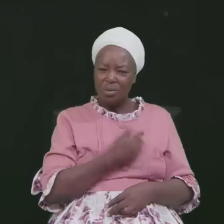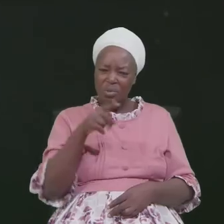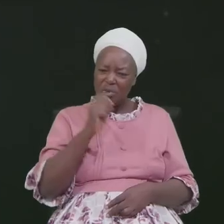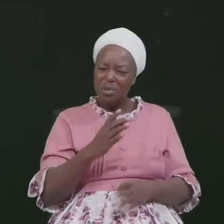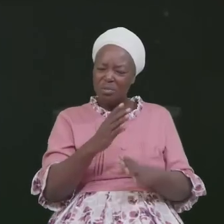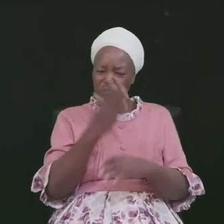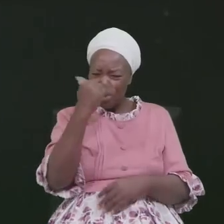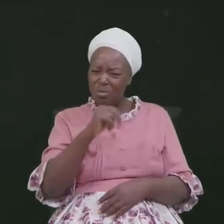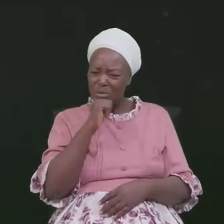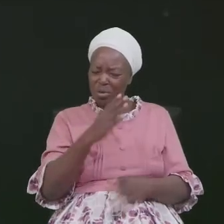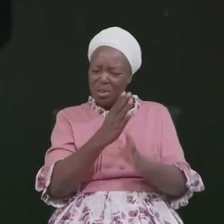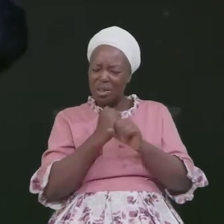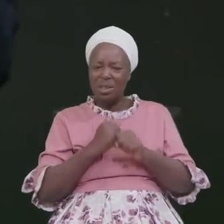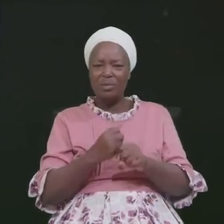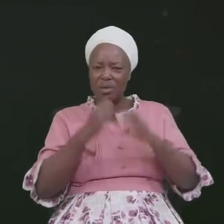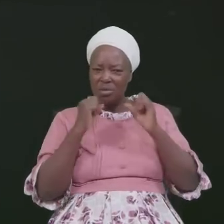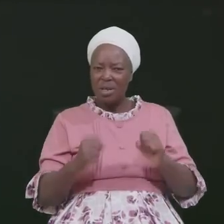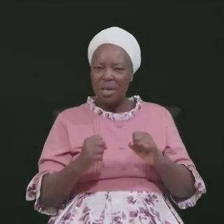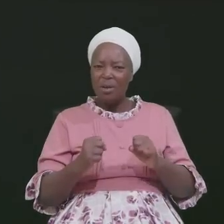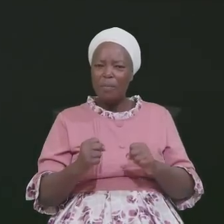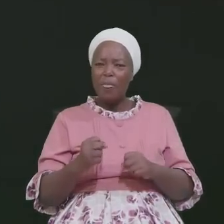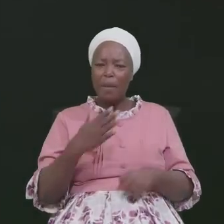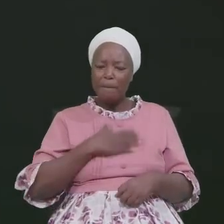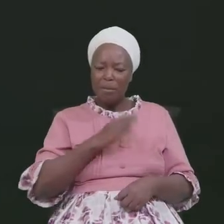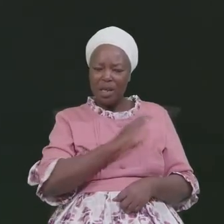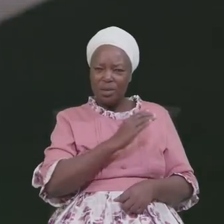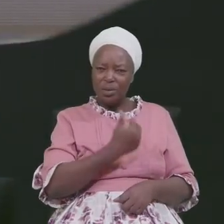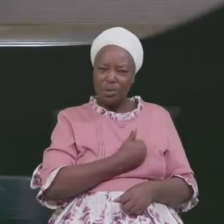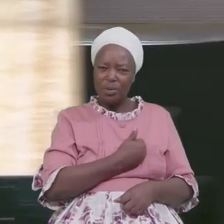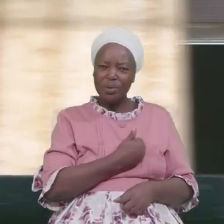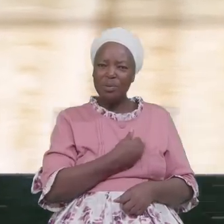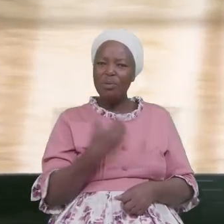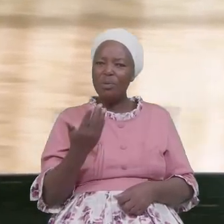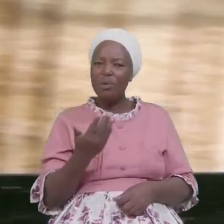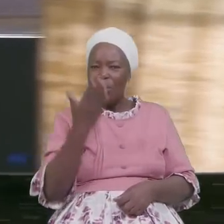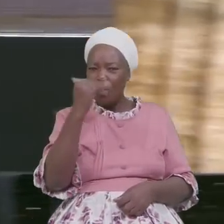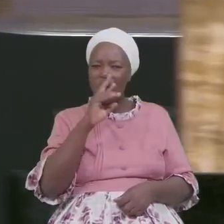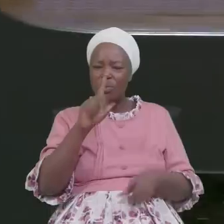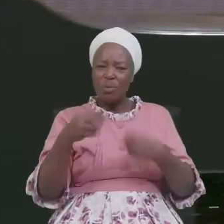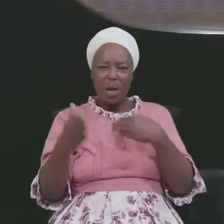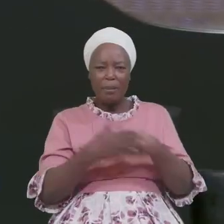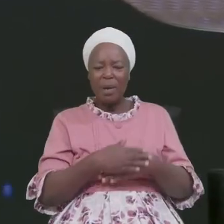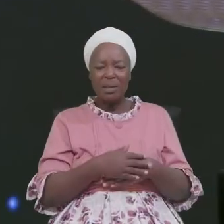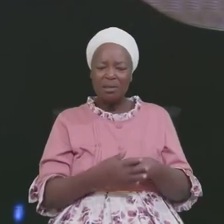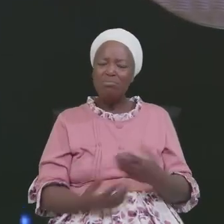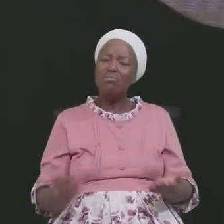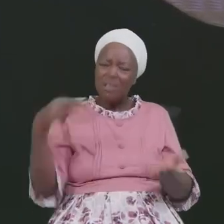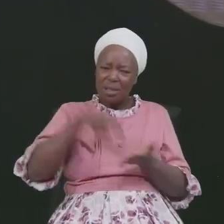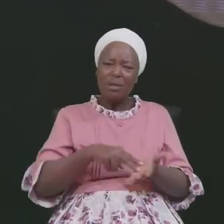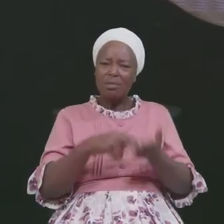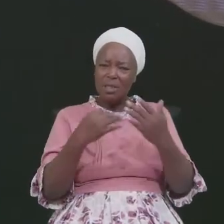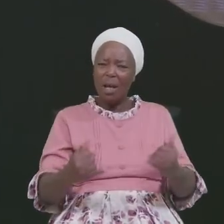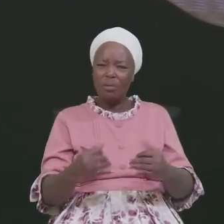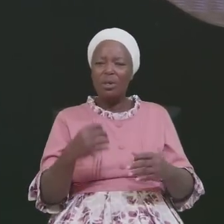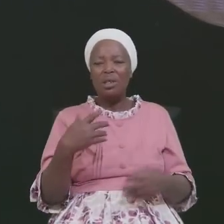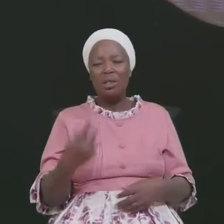are you in despair? My soul, why are you thinking and going back? Rise up. The